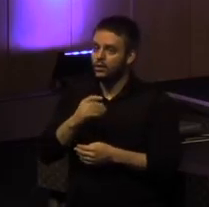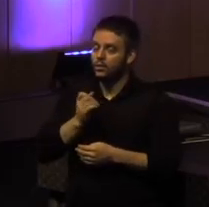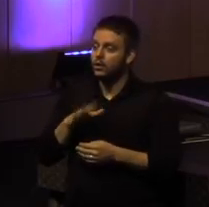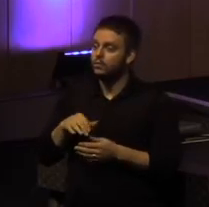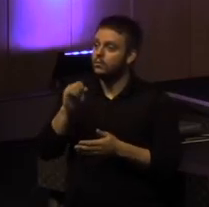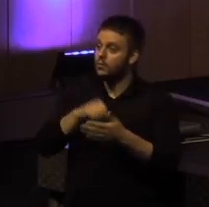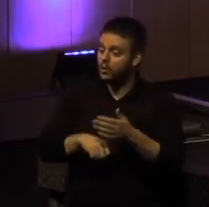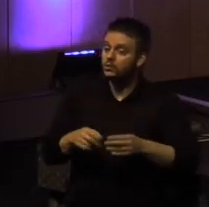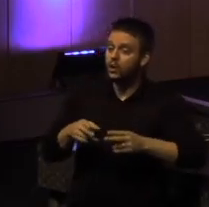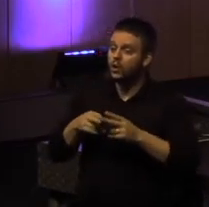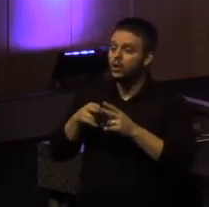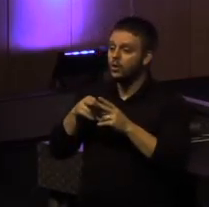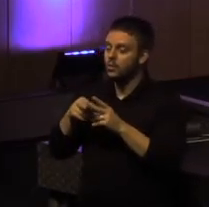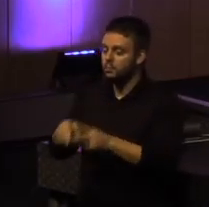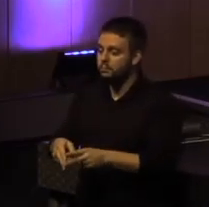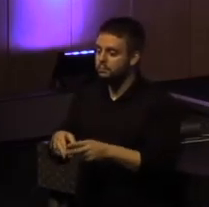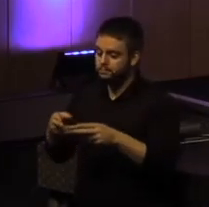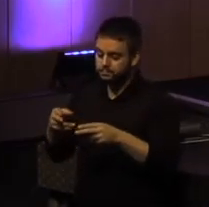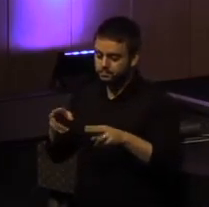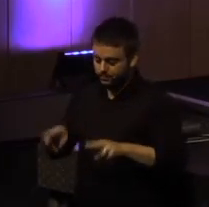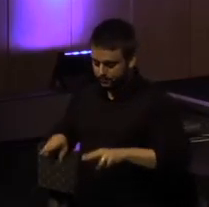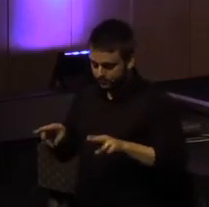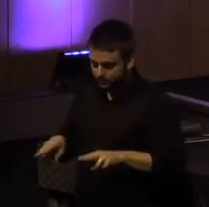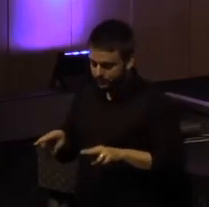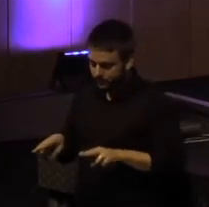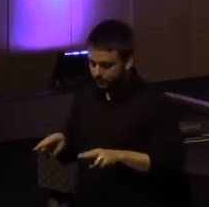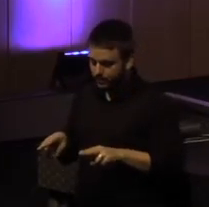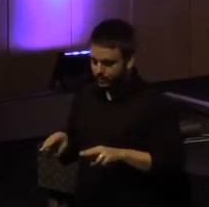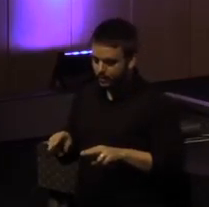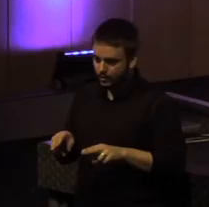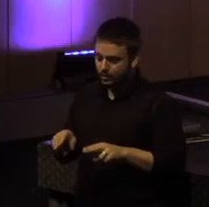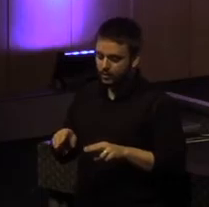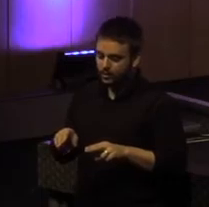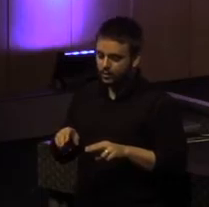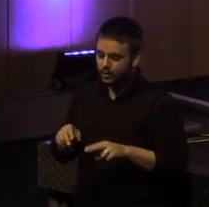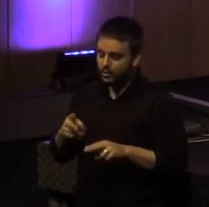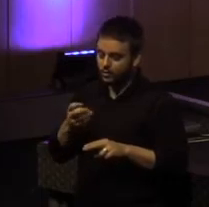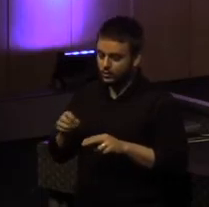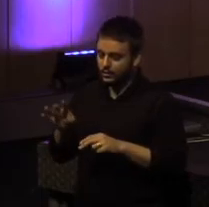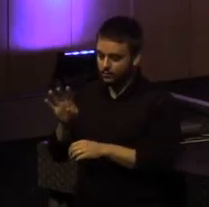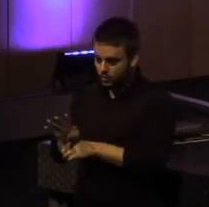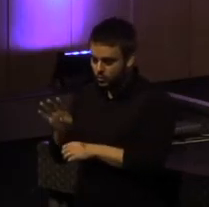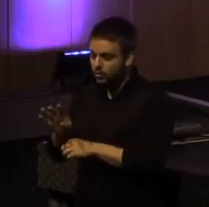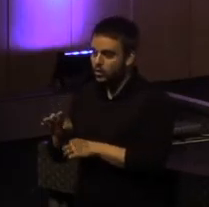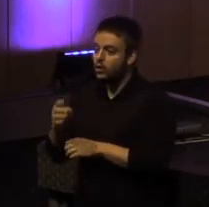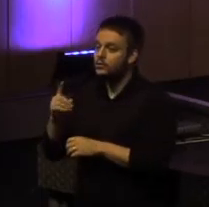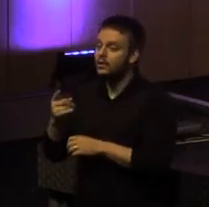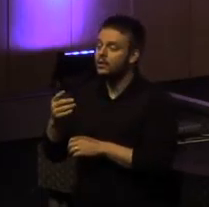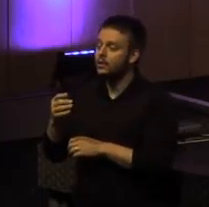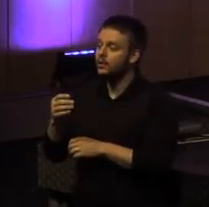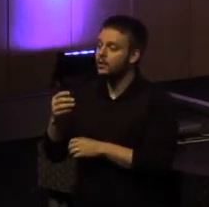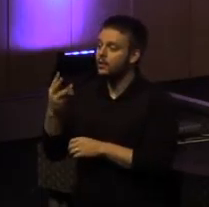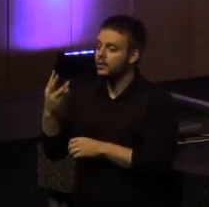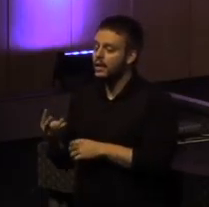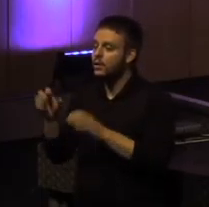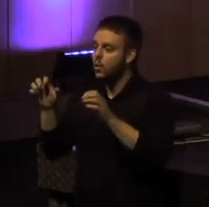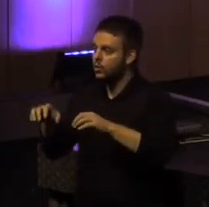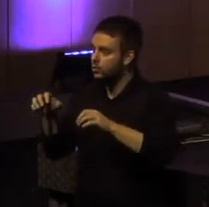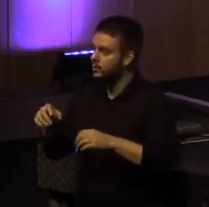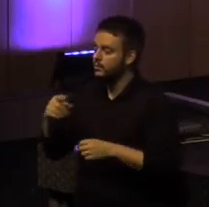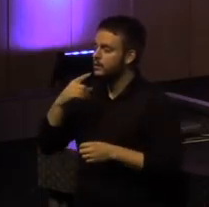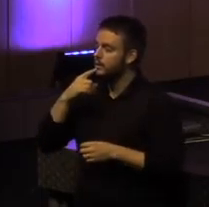killed by the police, and they've never used their tasers. So I'm supposed to believe, as a citizen, that he